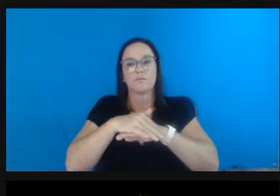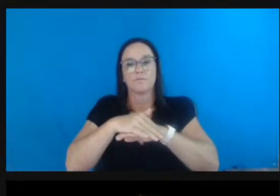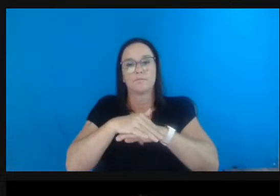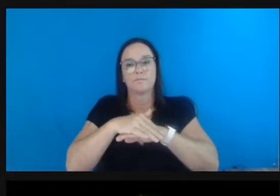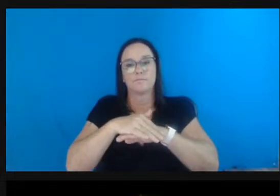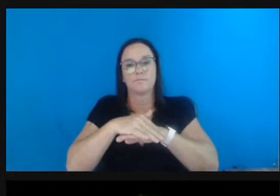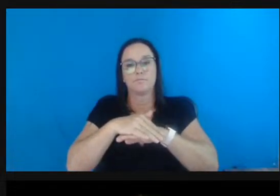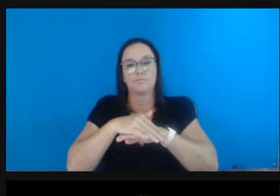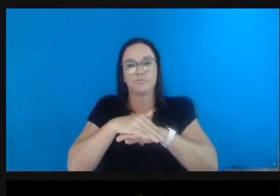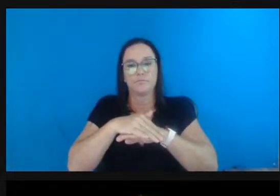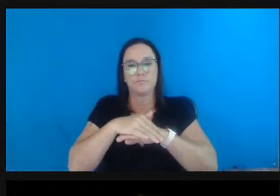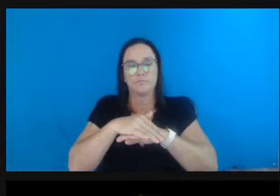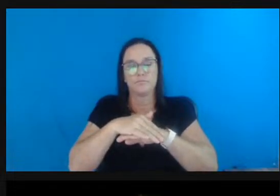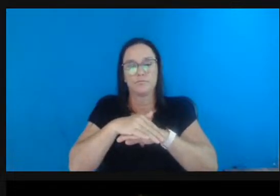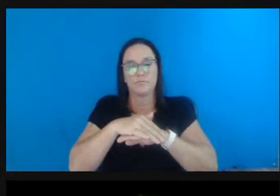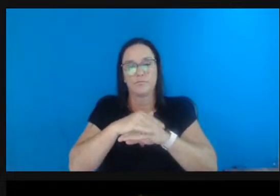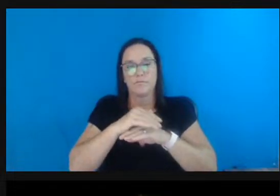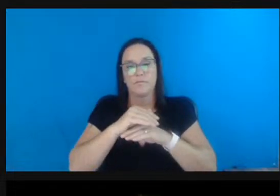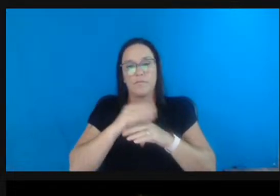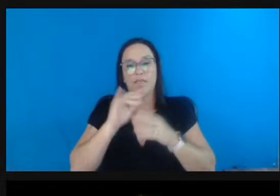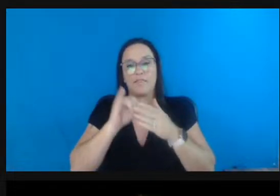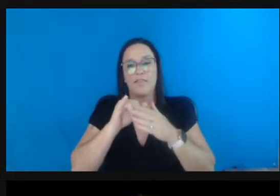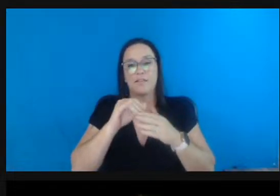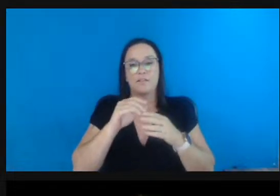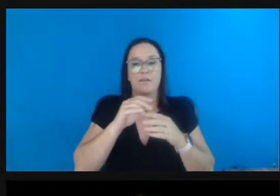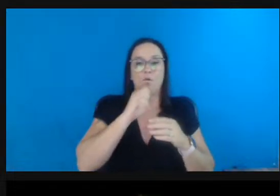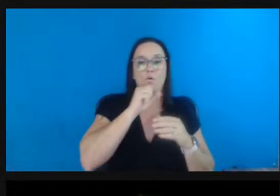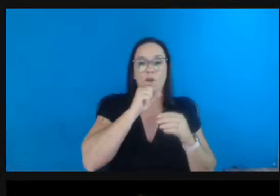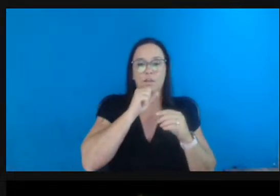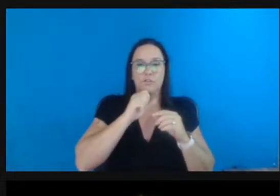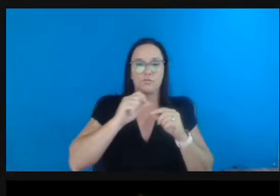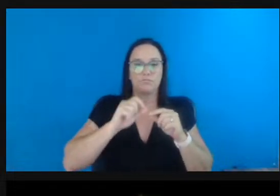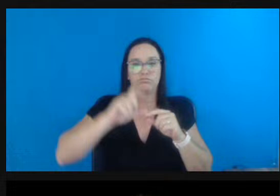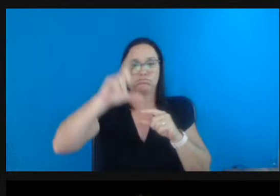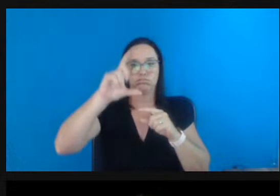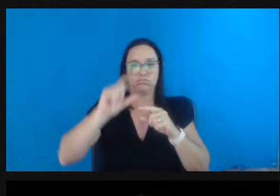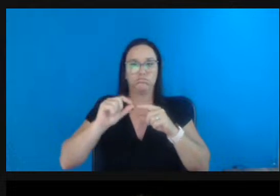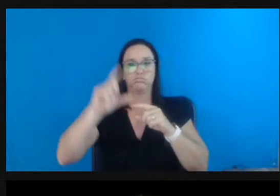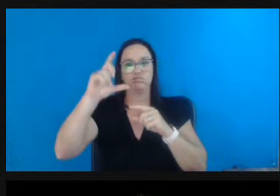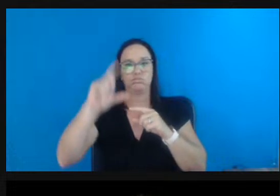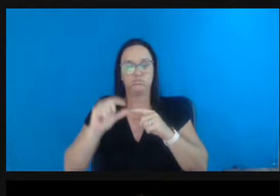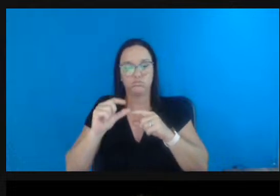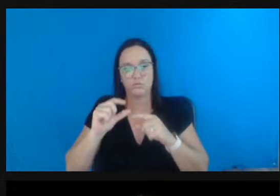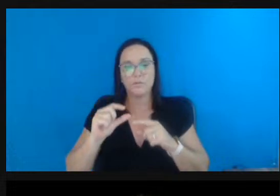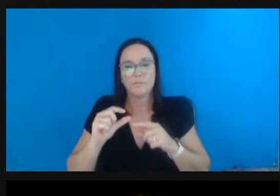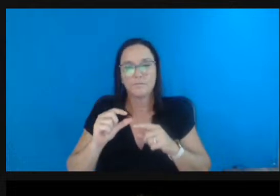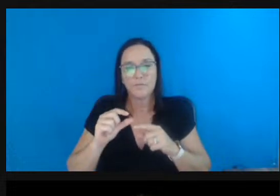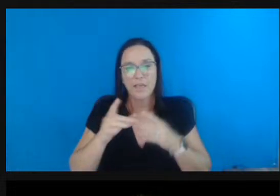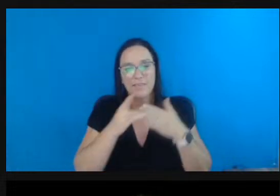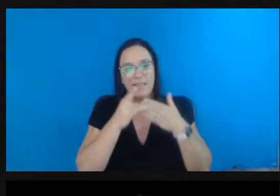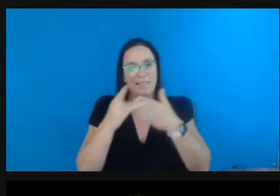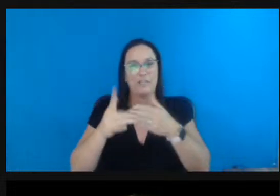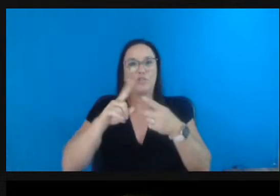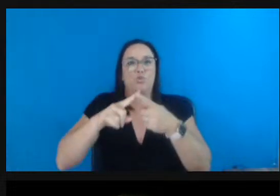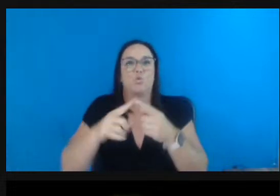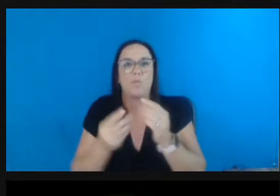that intermittent duration, that's these big orange lead ups to the eruption that we're having here.